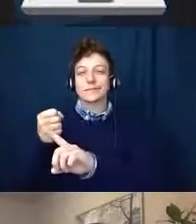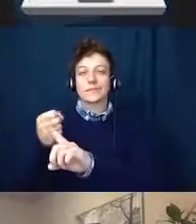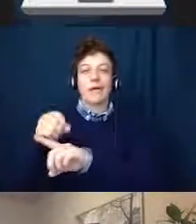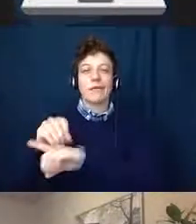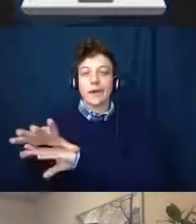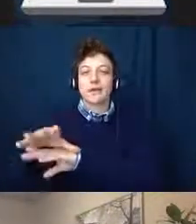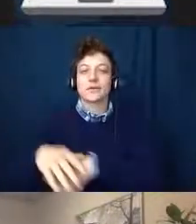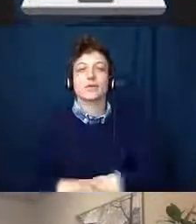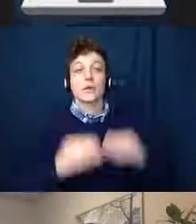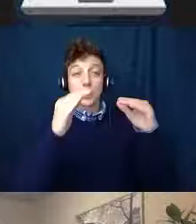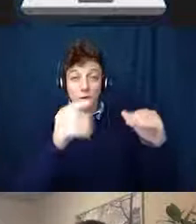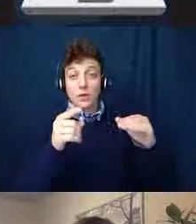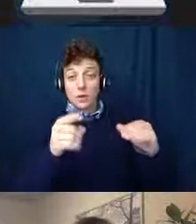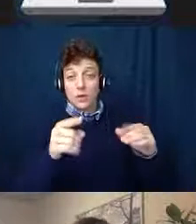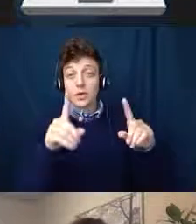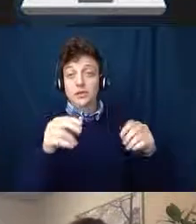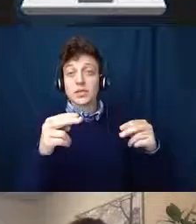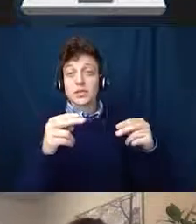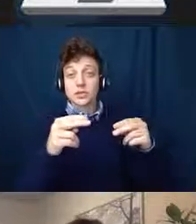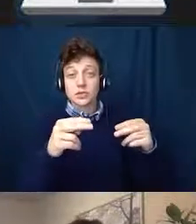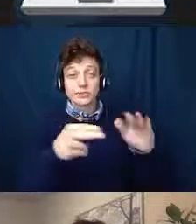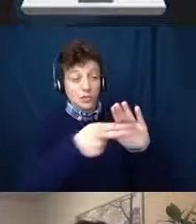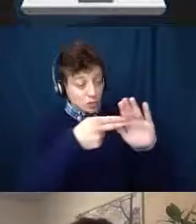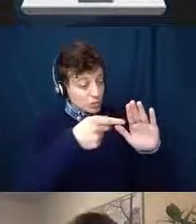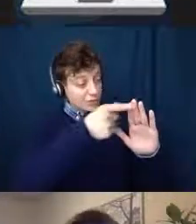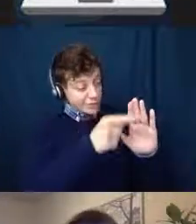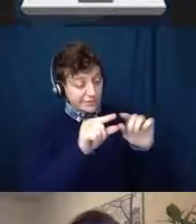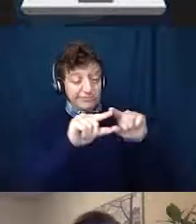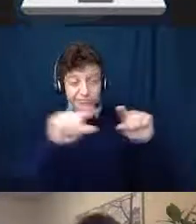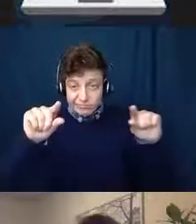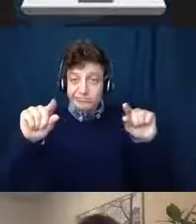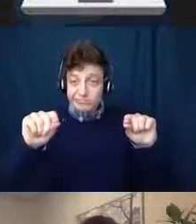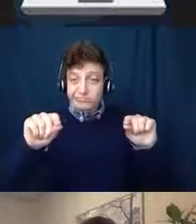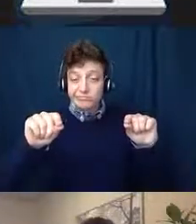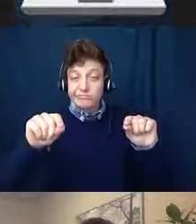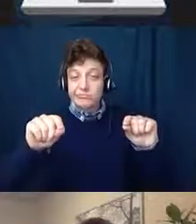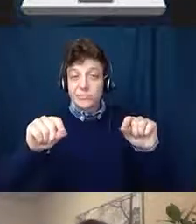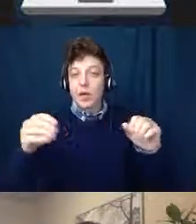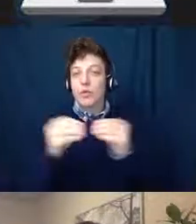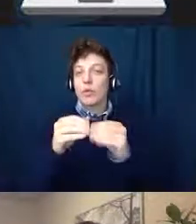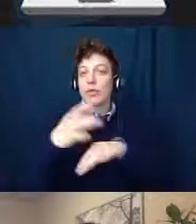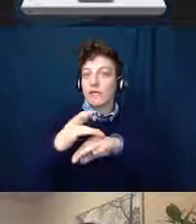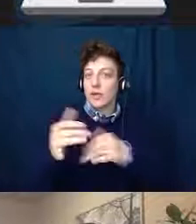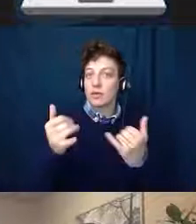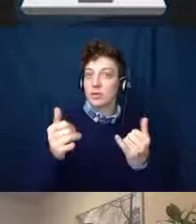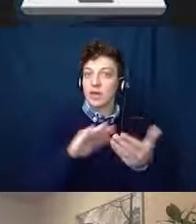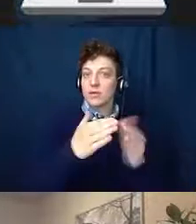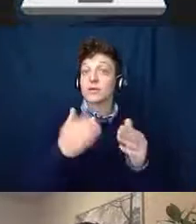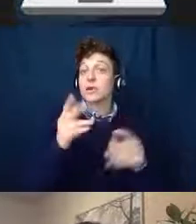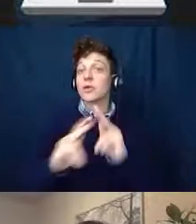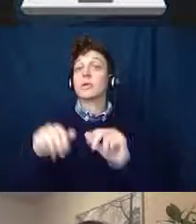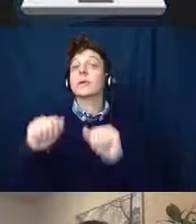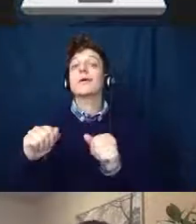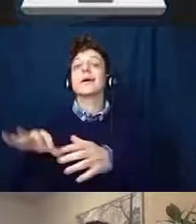Fentanyl test strips are also increasingly available in Philadelphia, and these can be used for people to test drugs before they use them so they know if